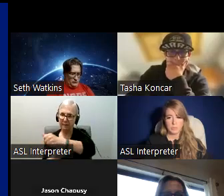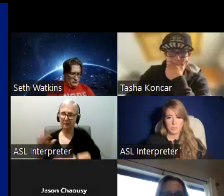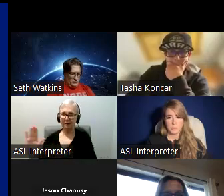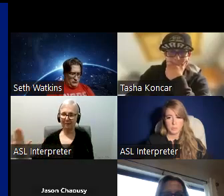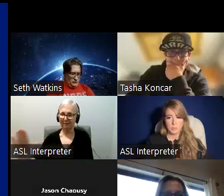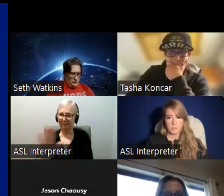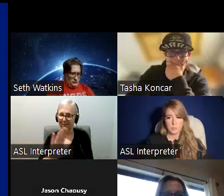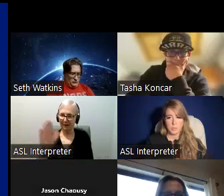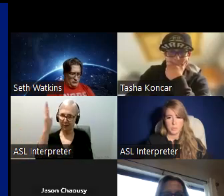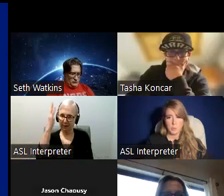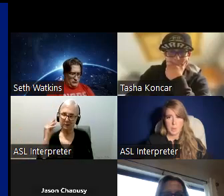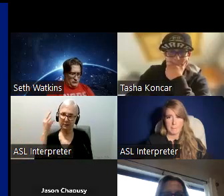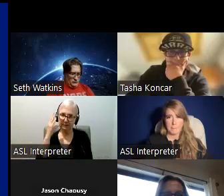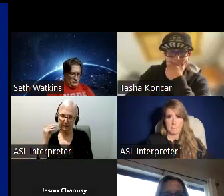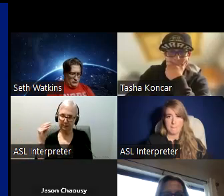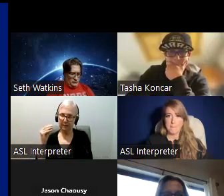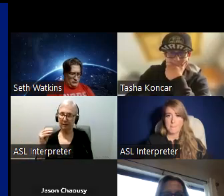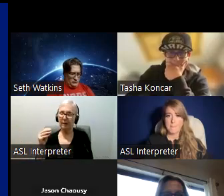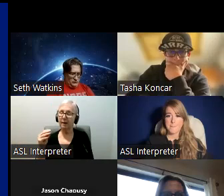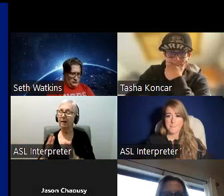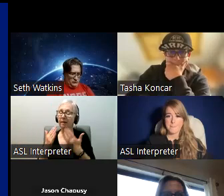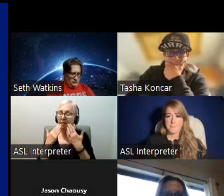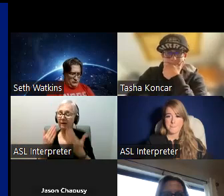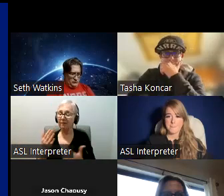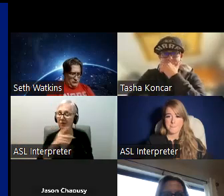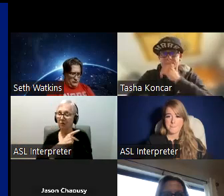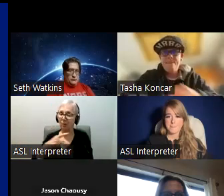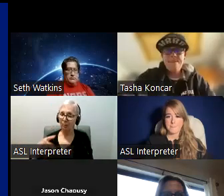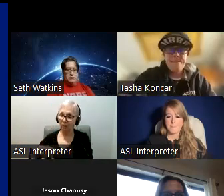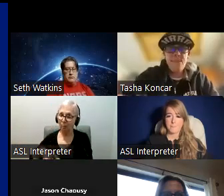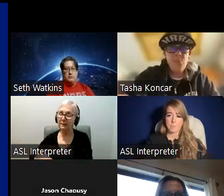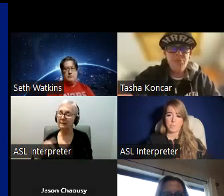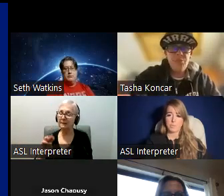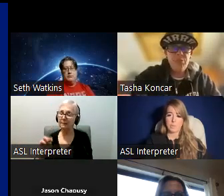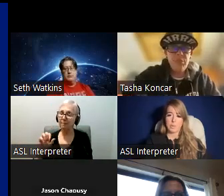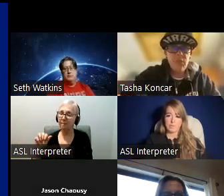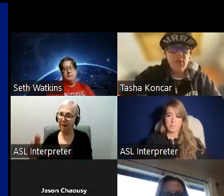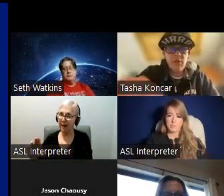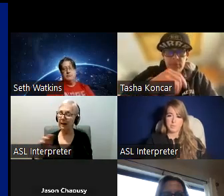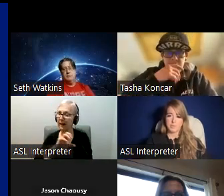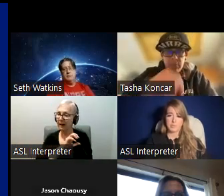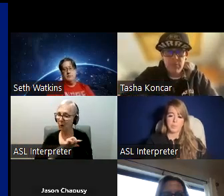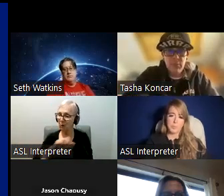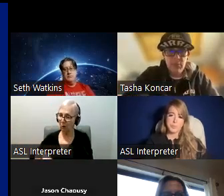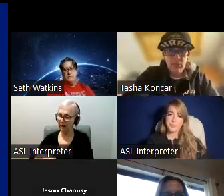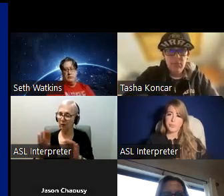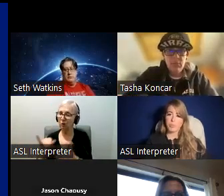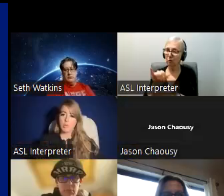very thankful for Princess Mac and Queen to do that. The last thing I wanted to